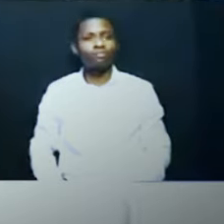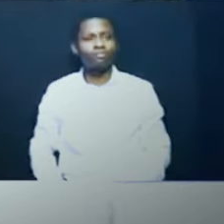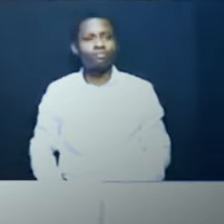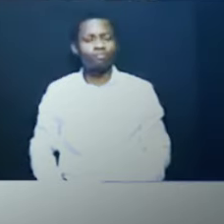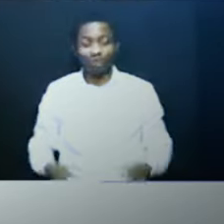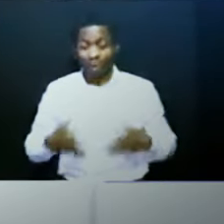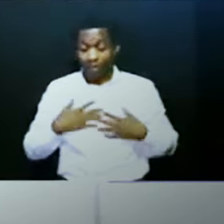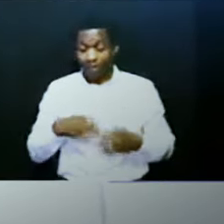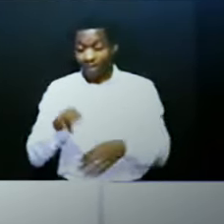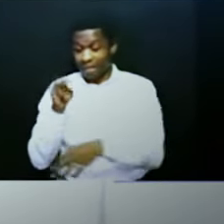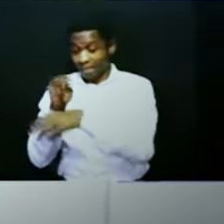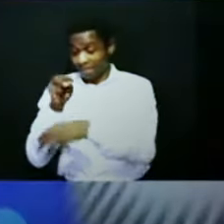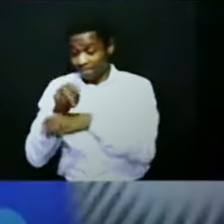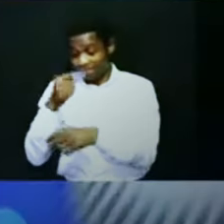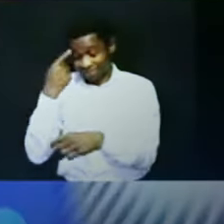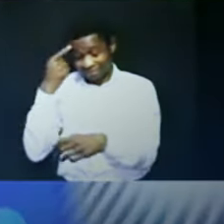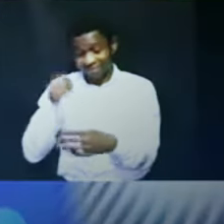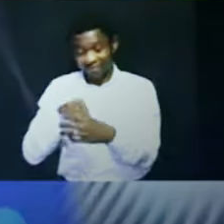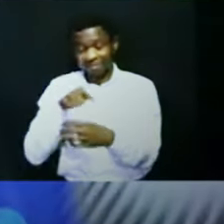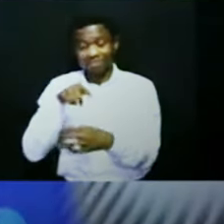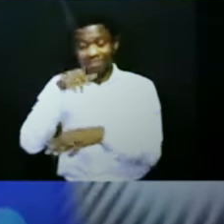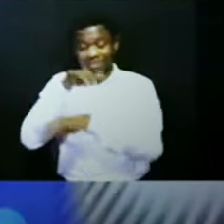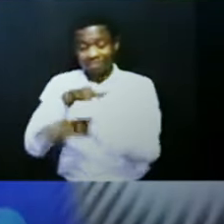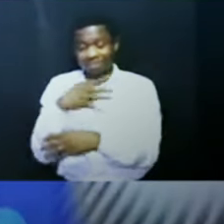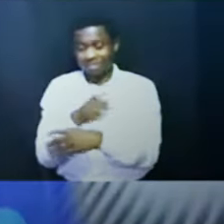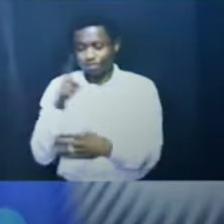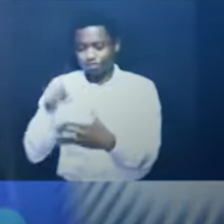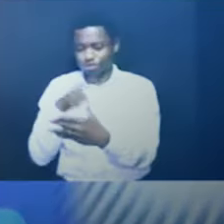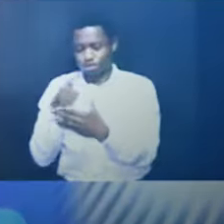message for this evening and next week